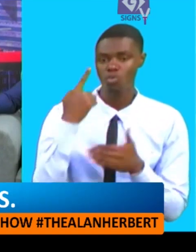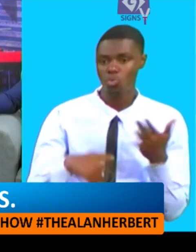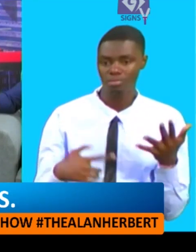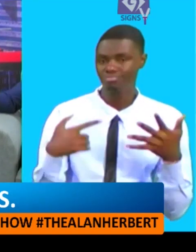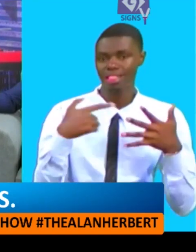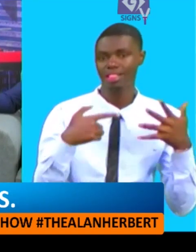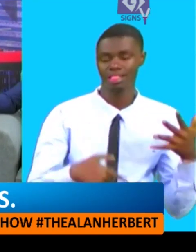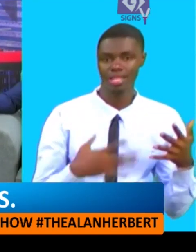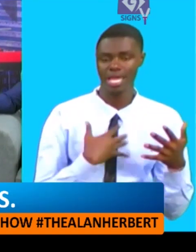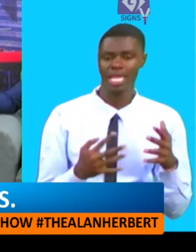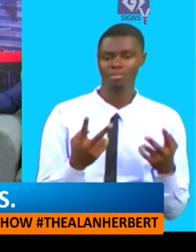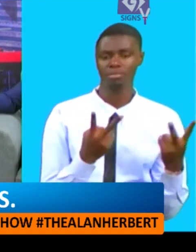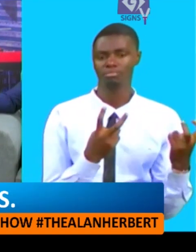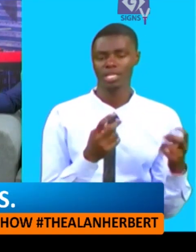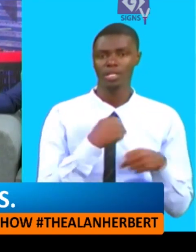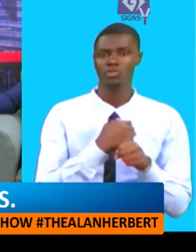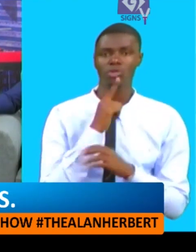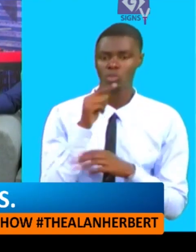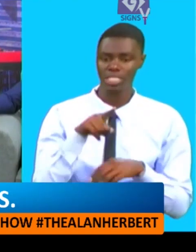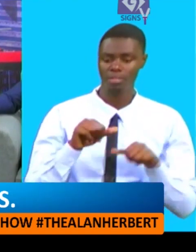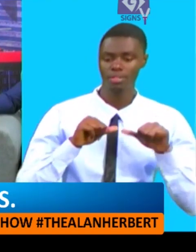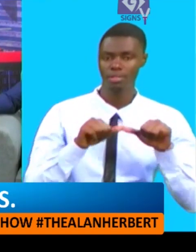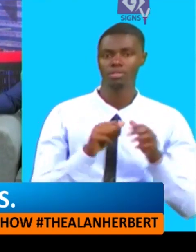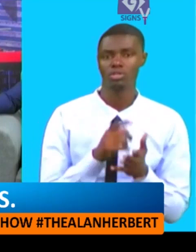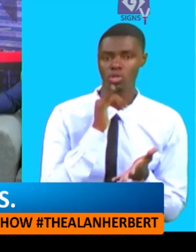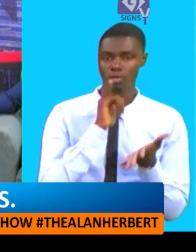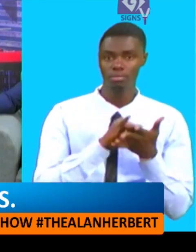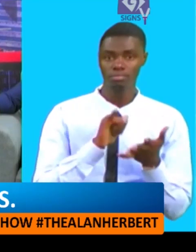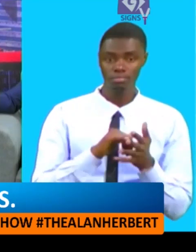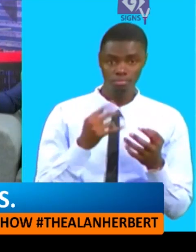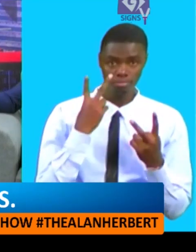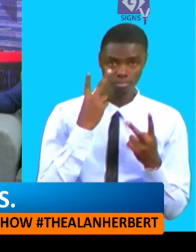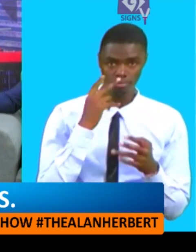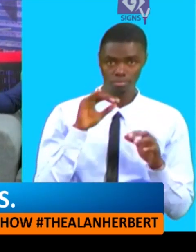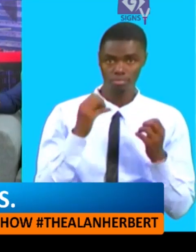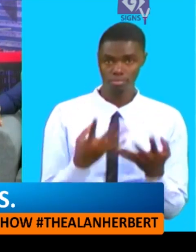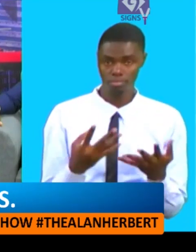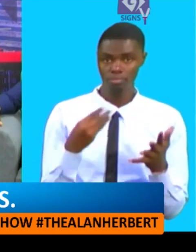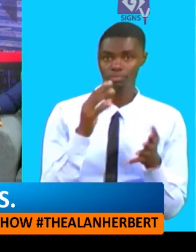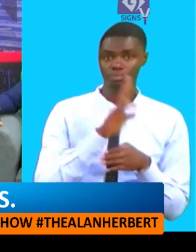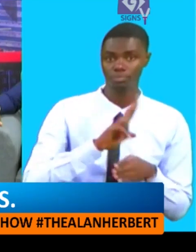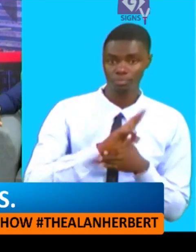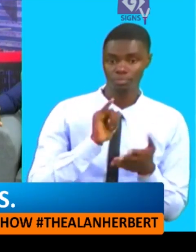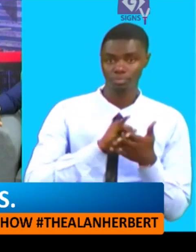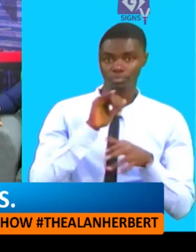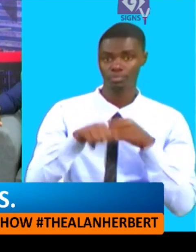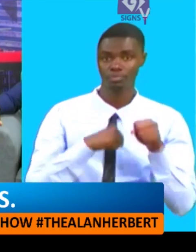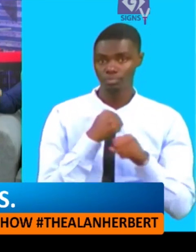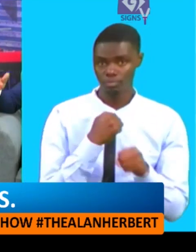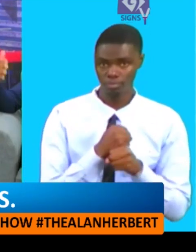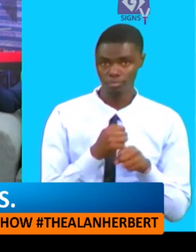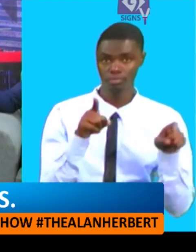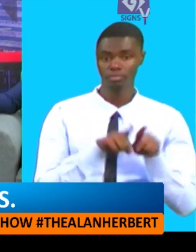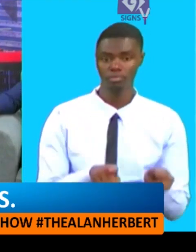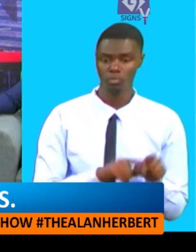You have to do simulations to ensure it is sustainable, so that you can also predict how much you're going to use within that year, and